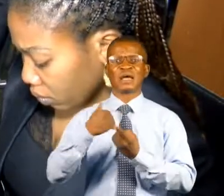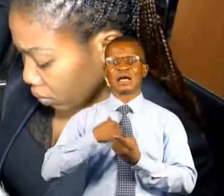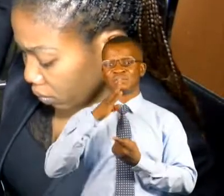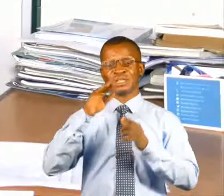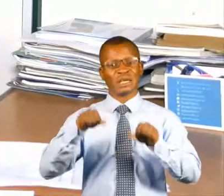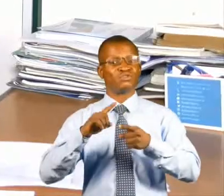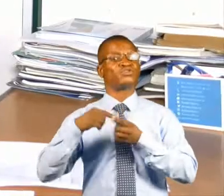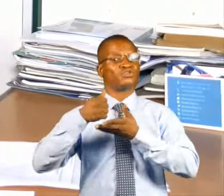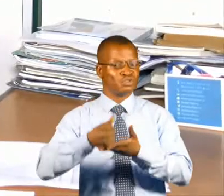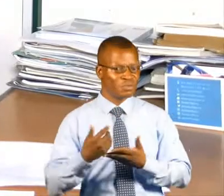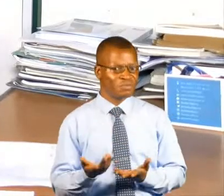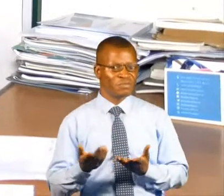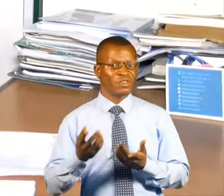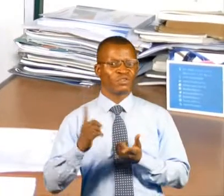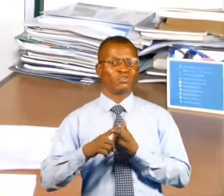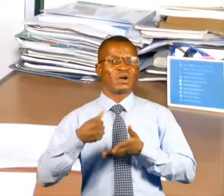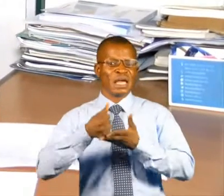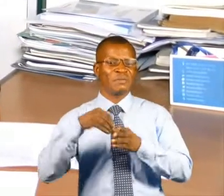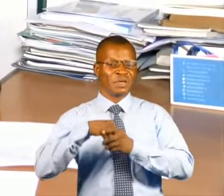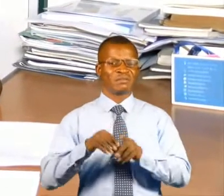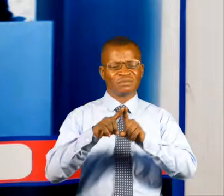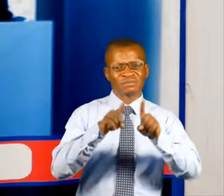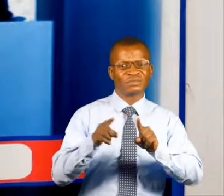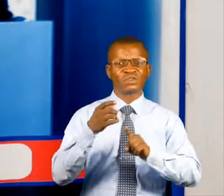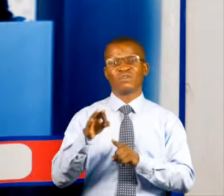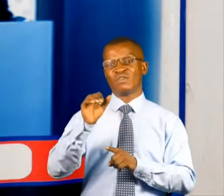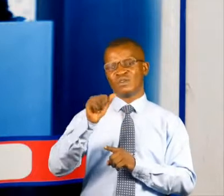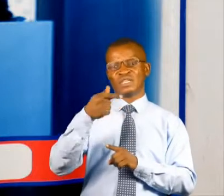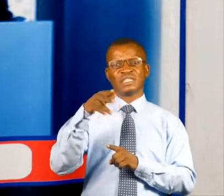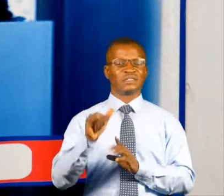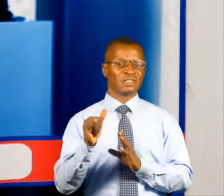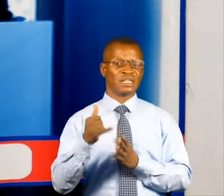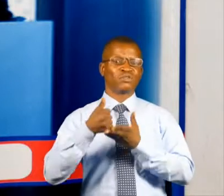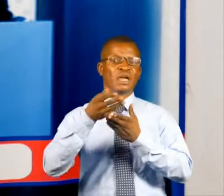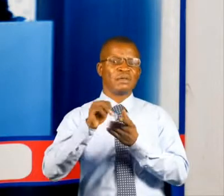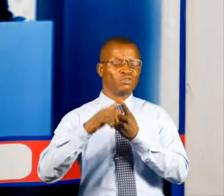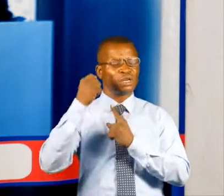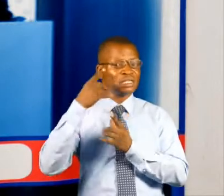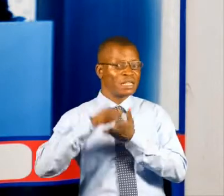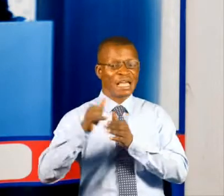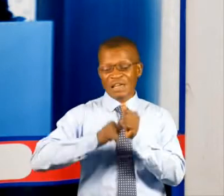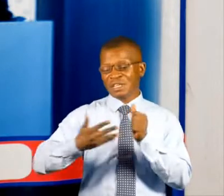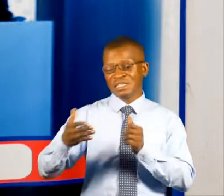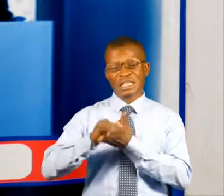training department has been able to do, which is to help them internalize the demands of the agency, I've made them understand